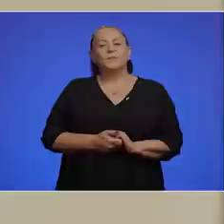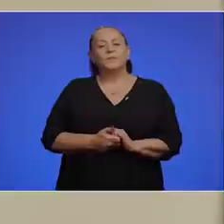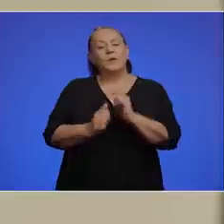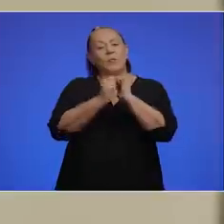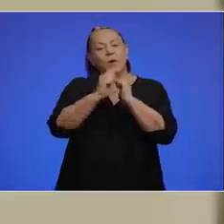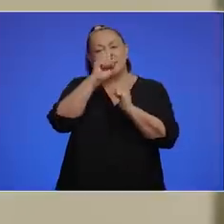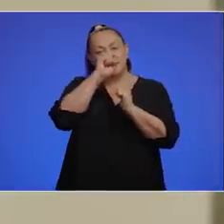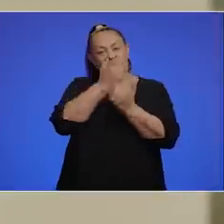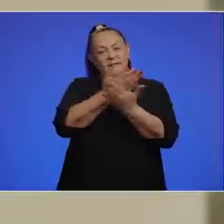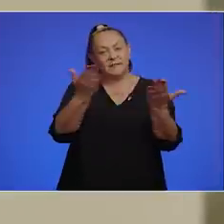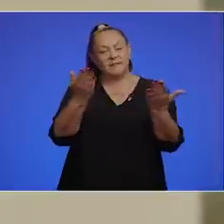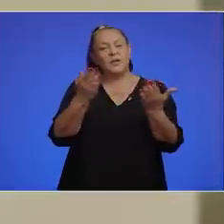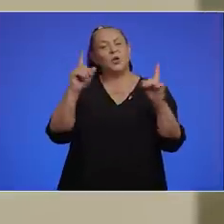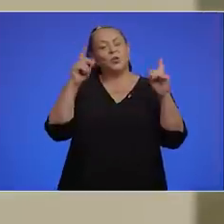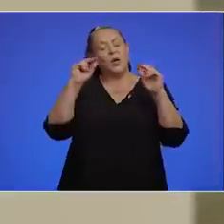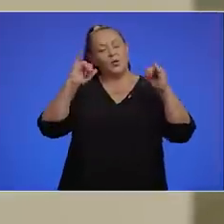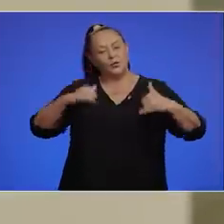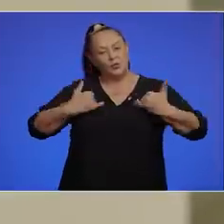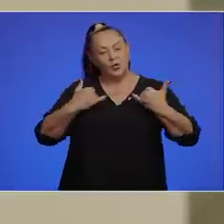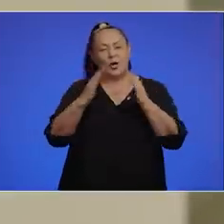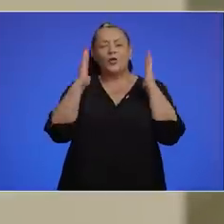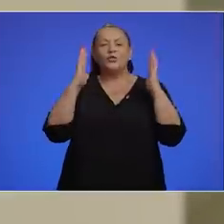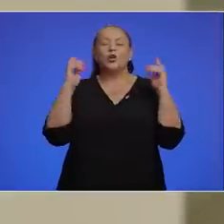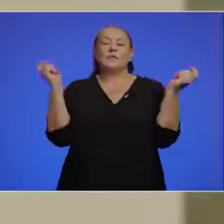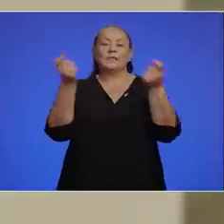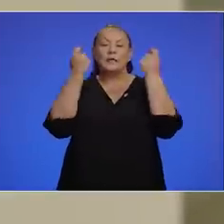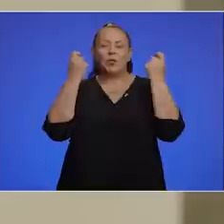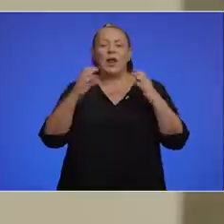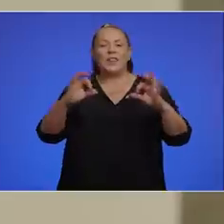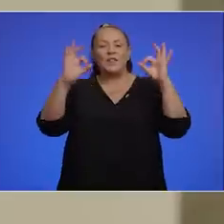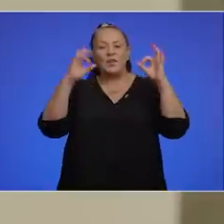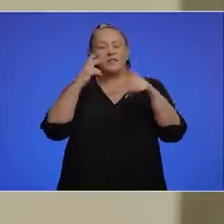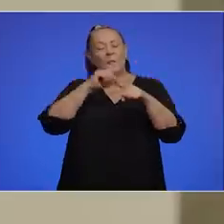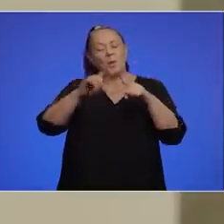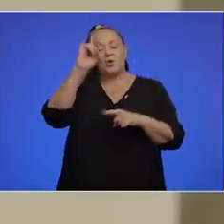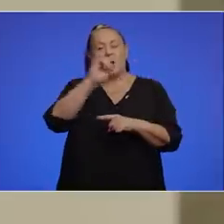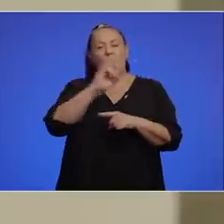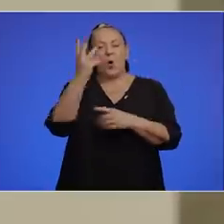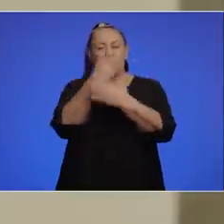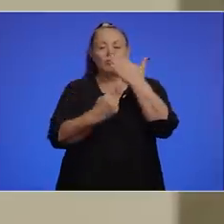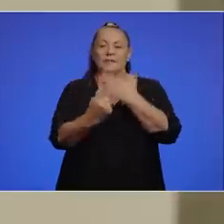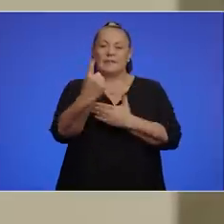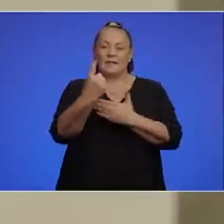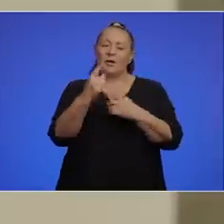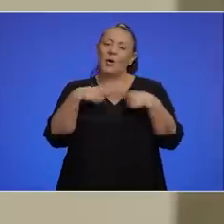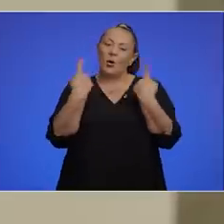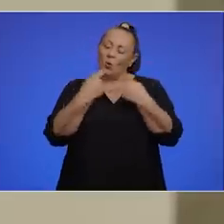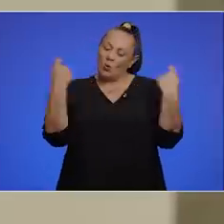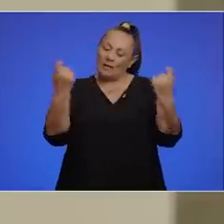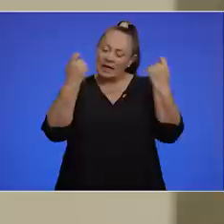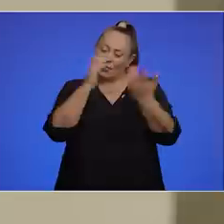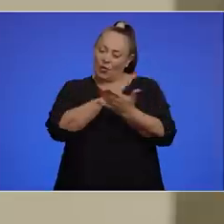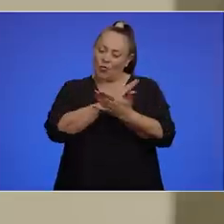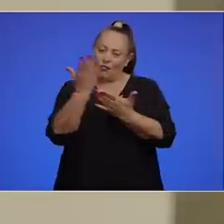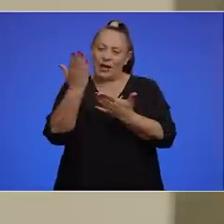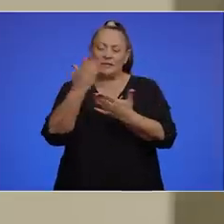Brothers and sisters, today with great joy, the Church celebrates the Feast of the Most Holy Trinity, where we celebrate the amazing reality